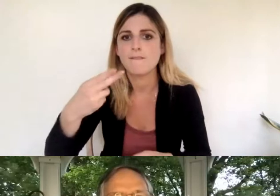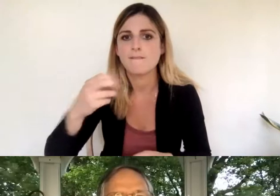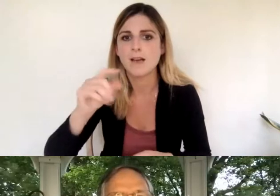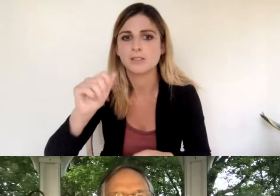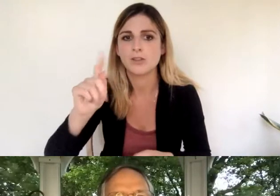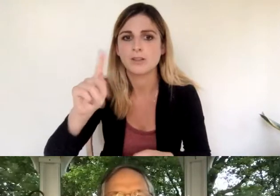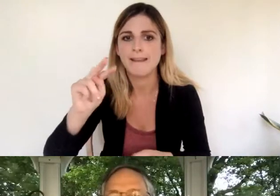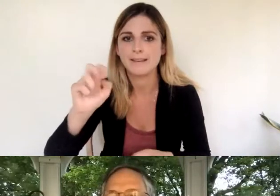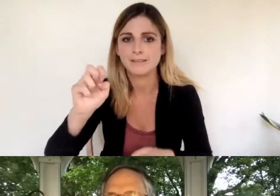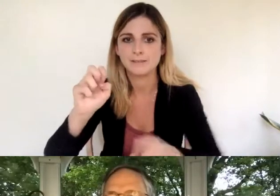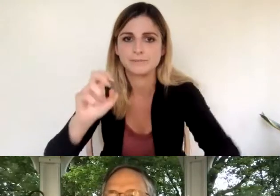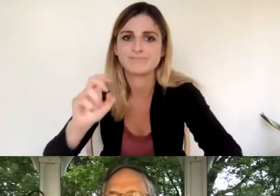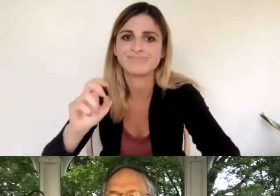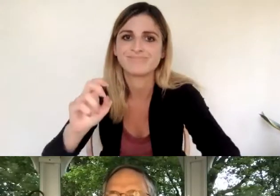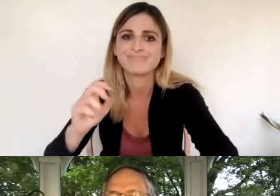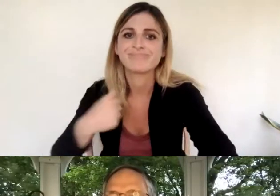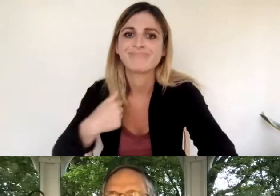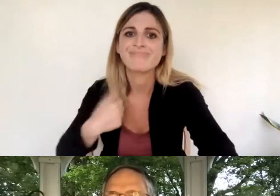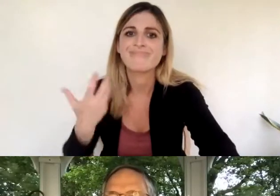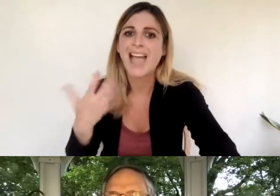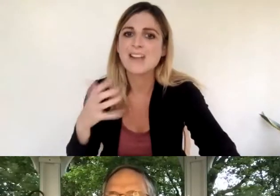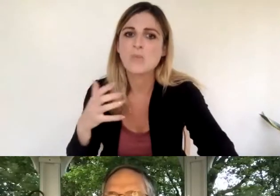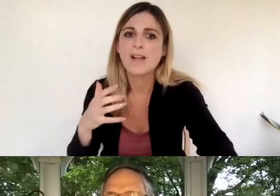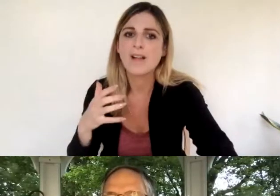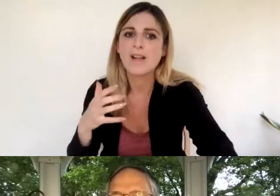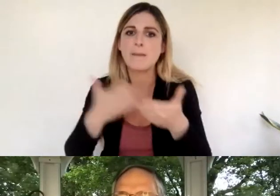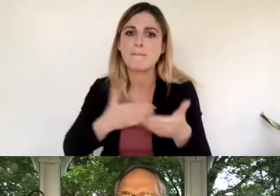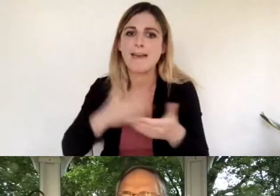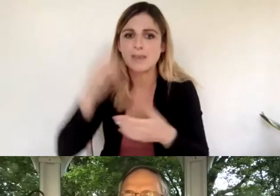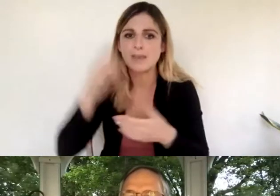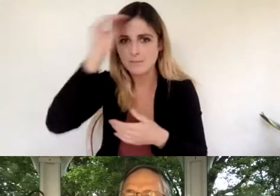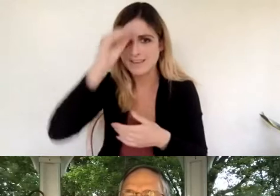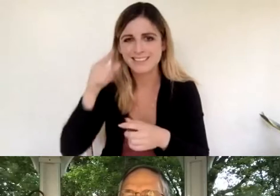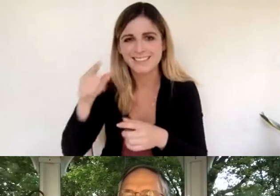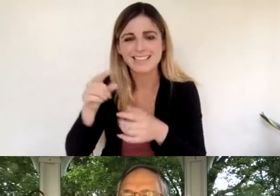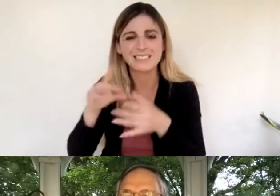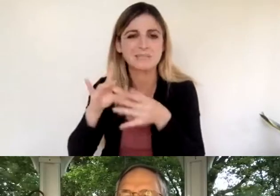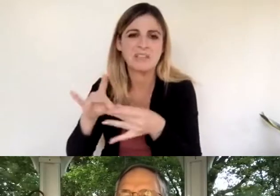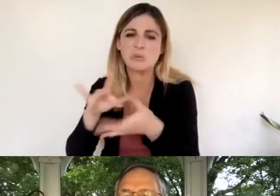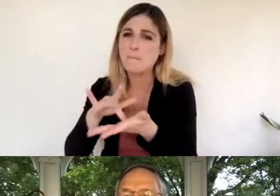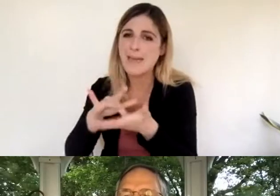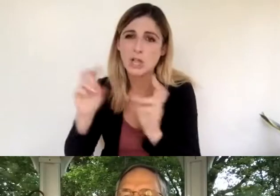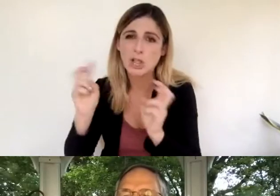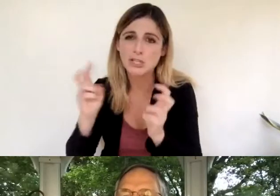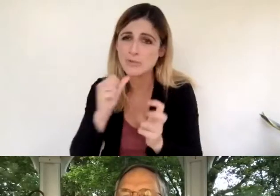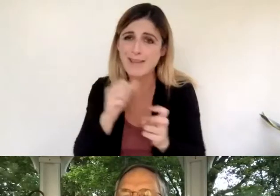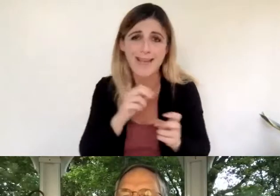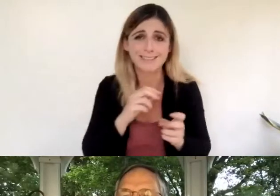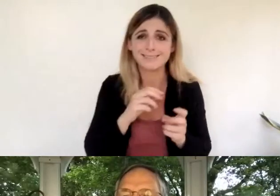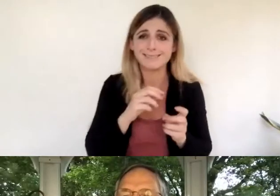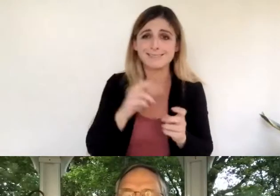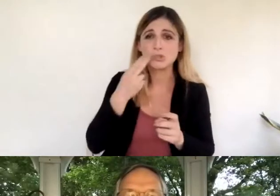a medical issue. It's not a nutritional issue, and I am not an expert on it. I can say that from what